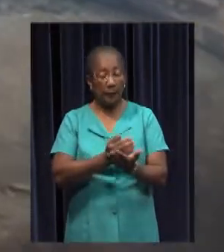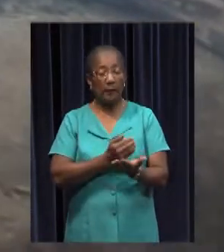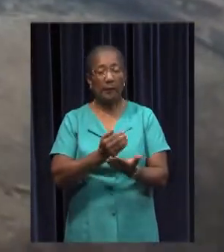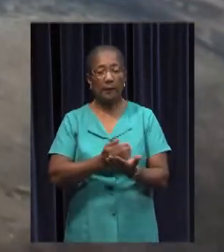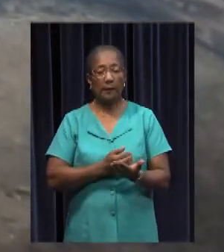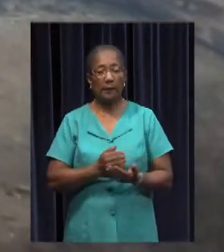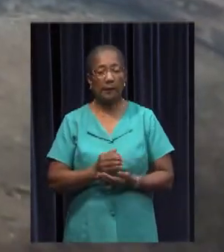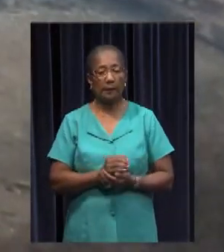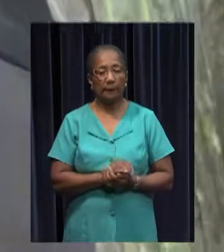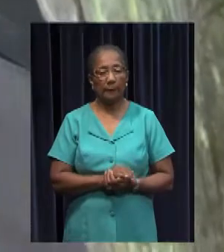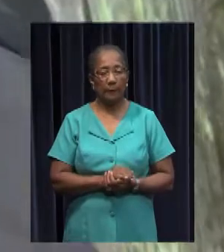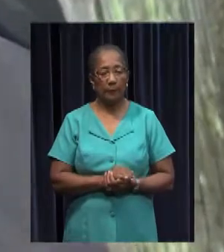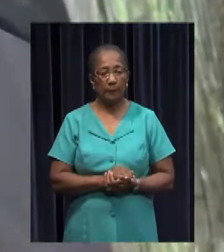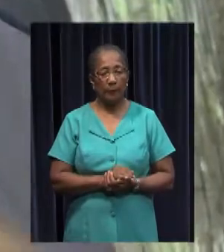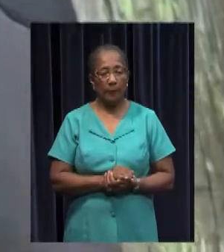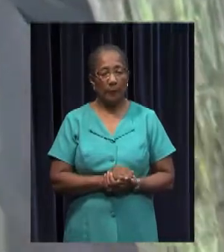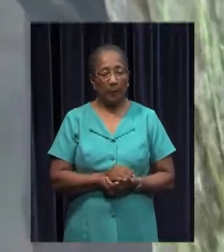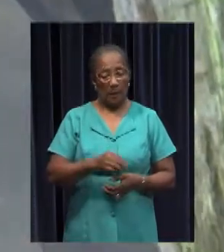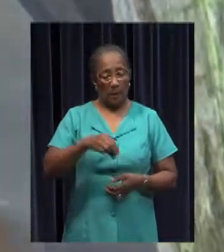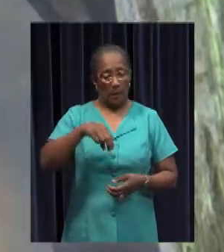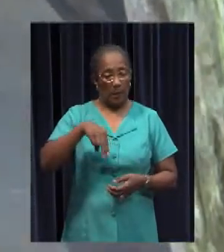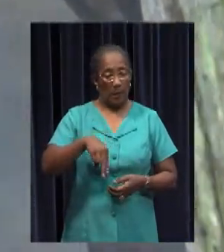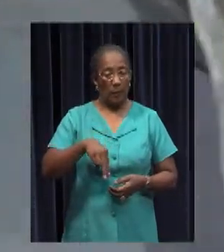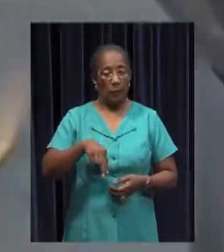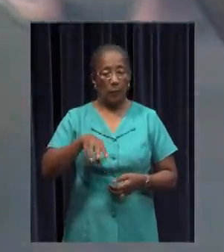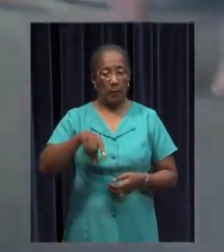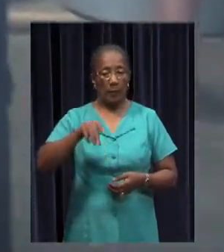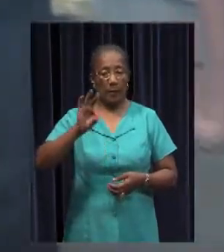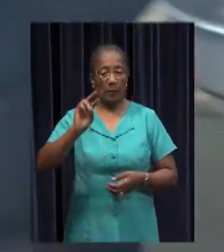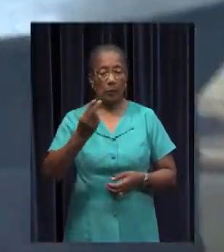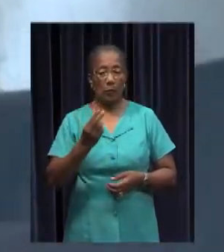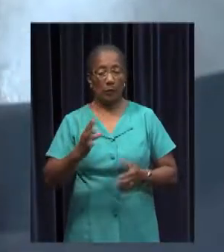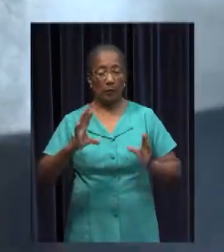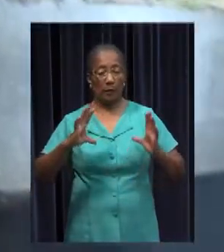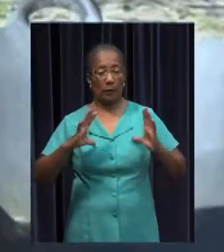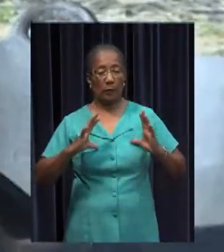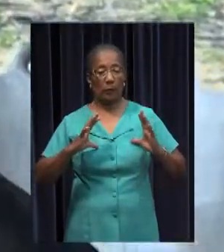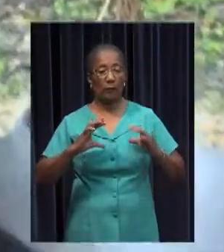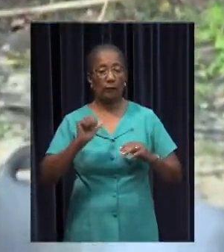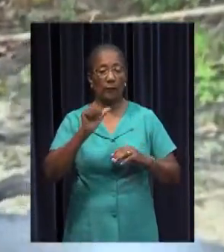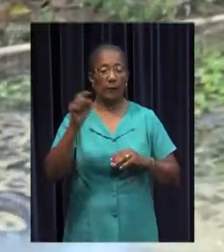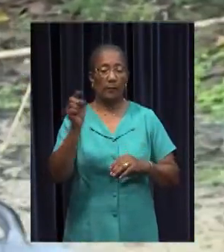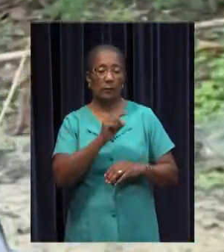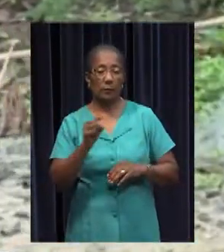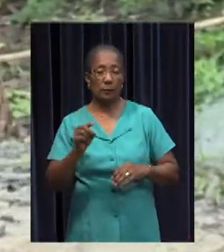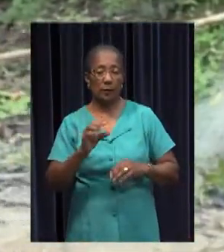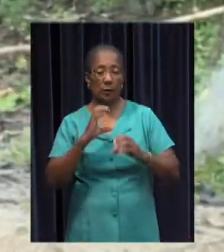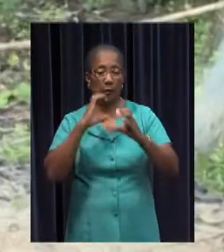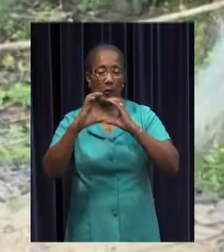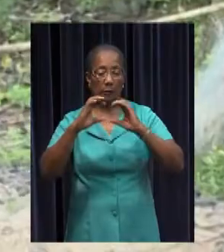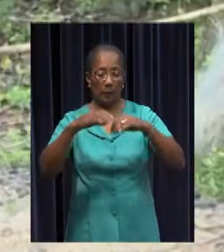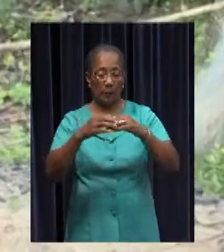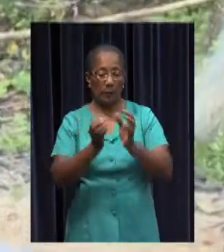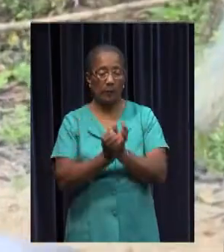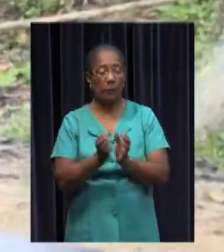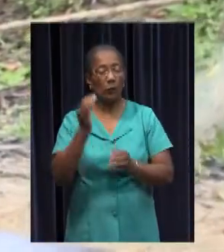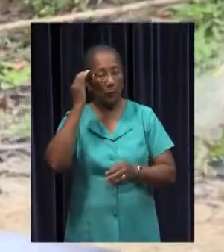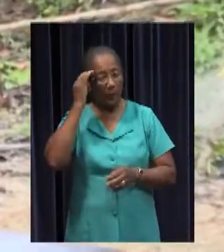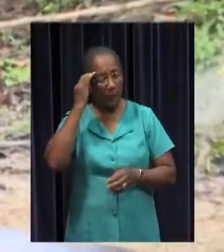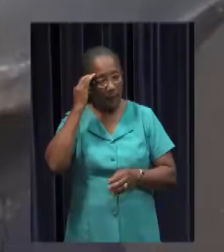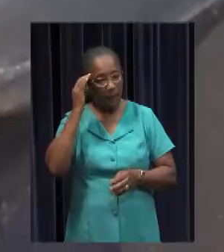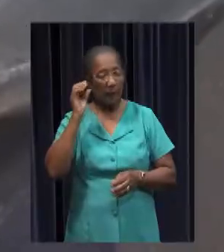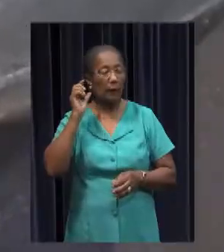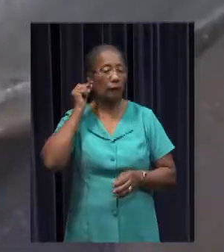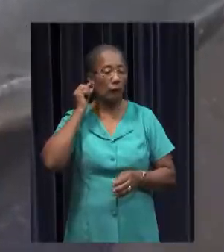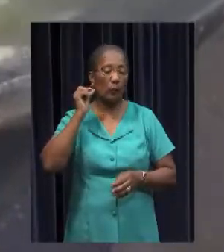generate income. Minu Parahu, director of Amazon Conservation Team, knows